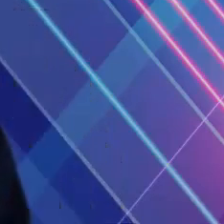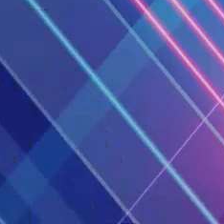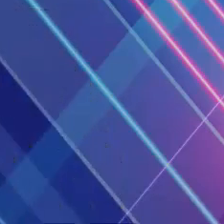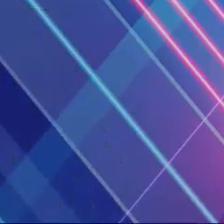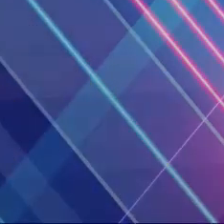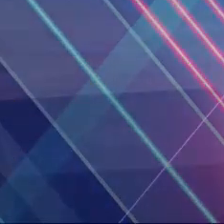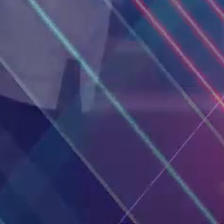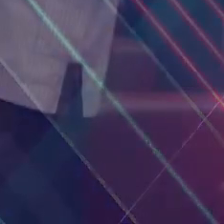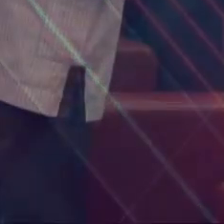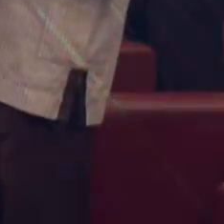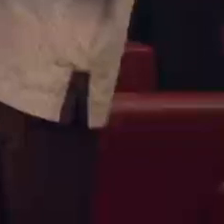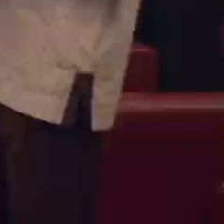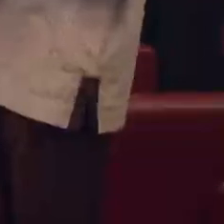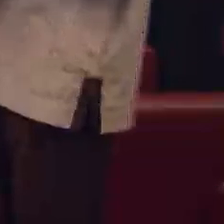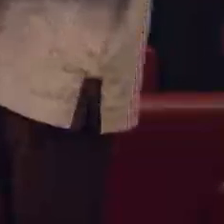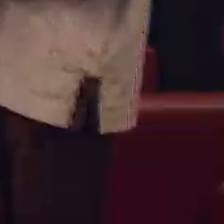said,